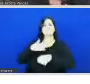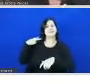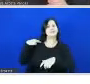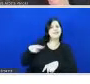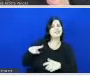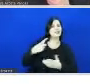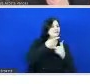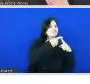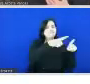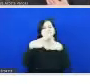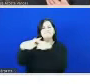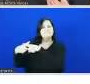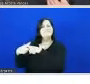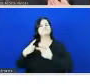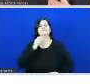cards,